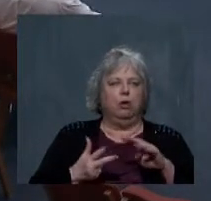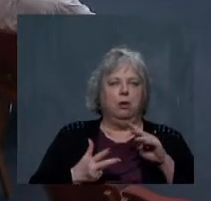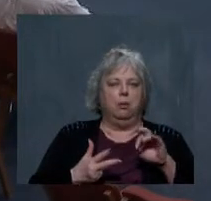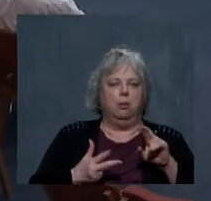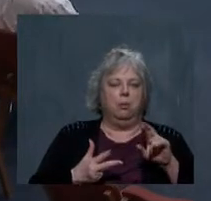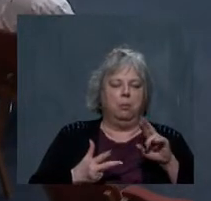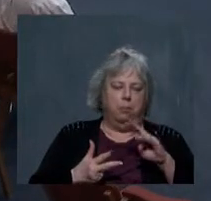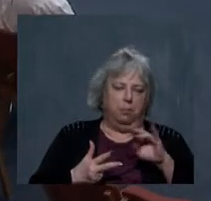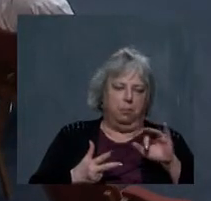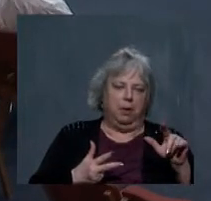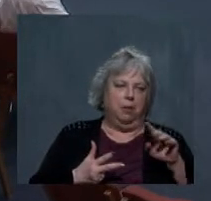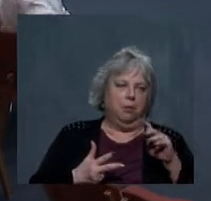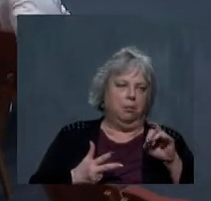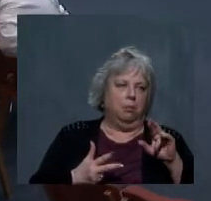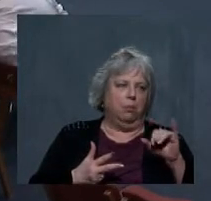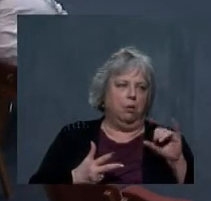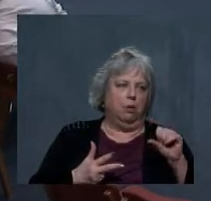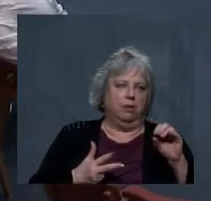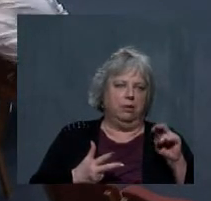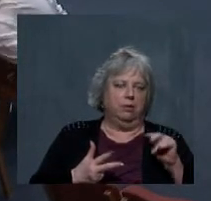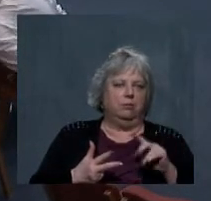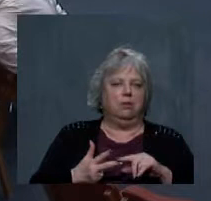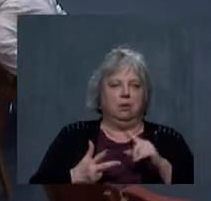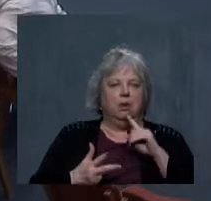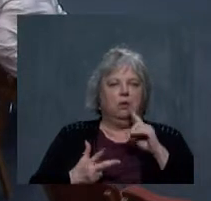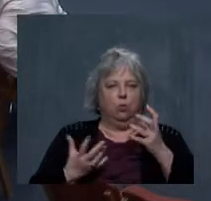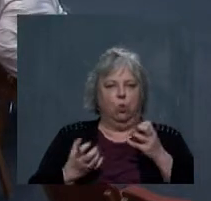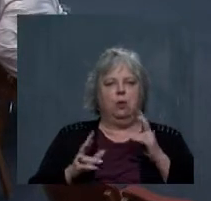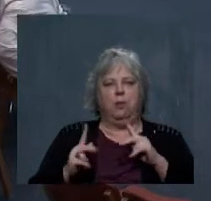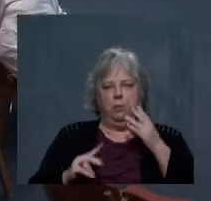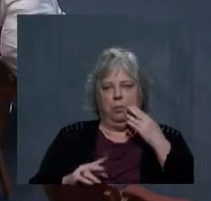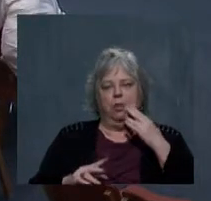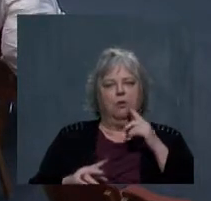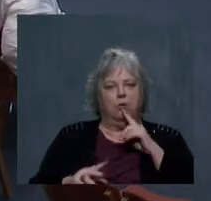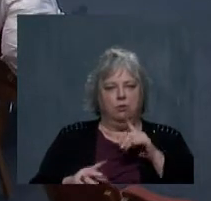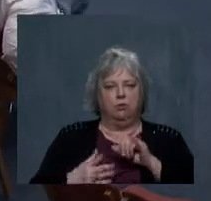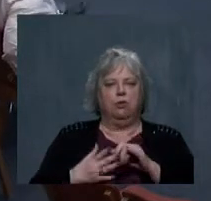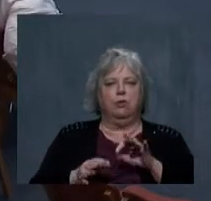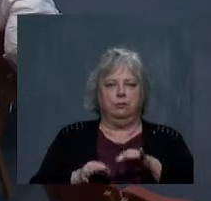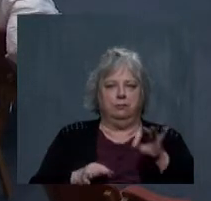been deferred. Just want to be sure. Thank you.